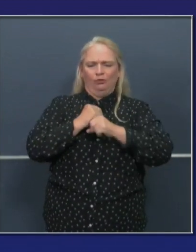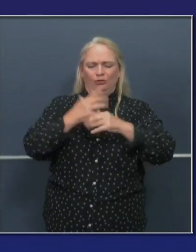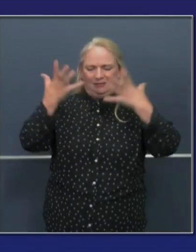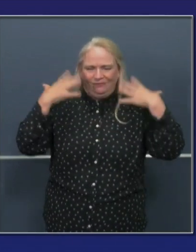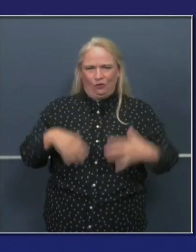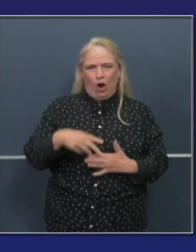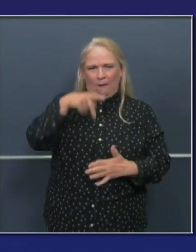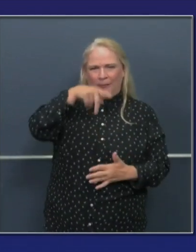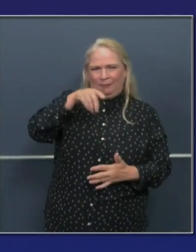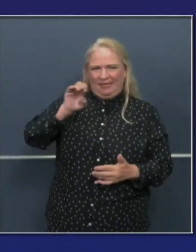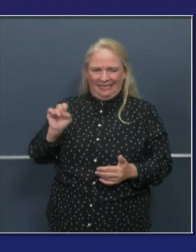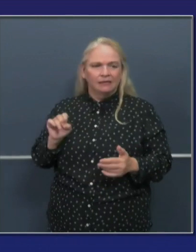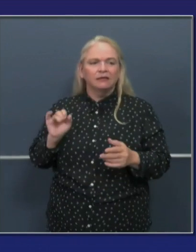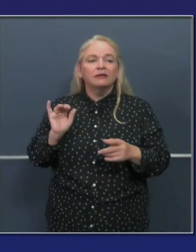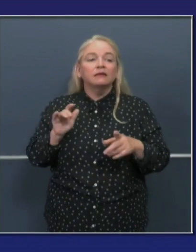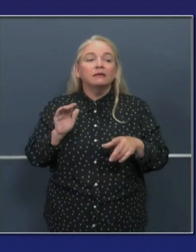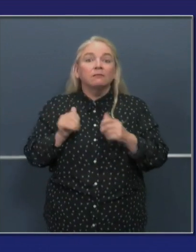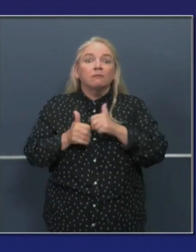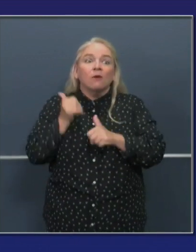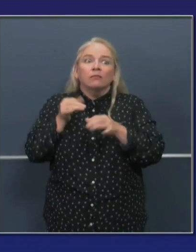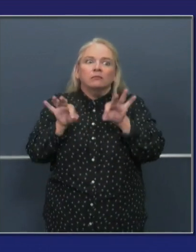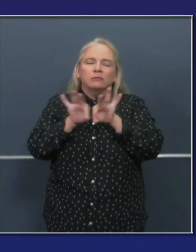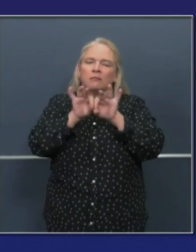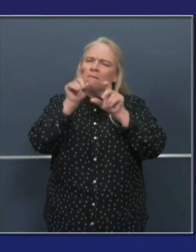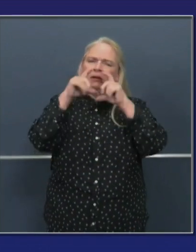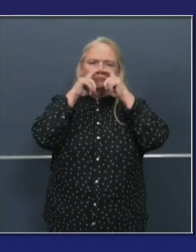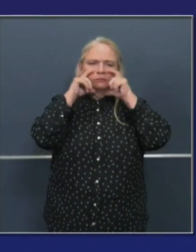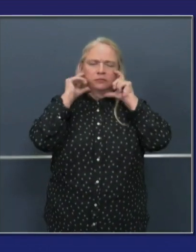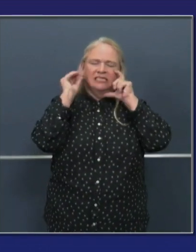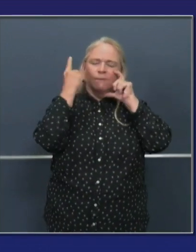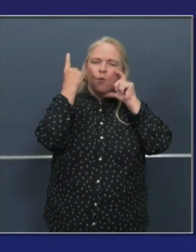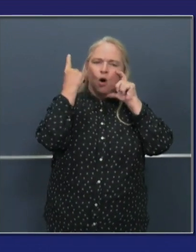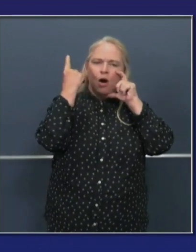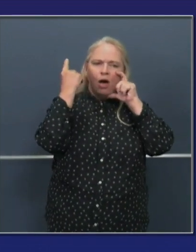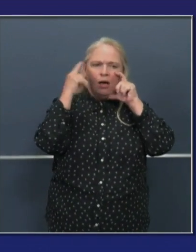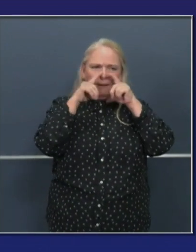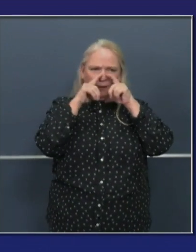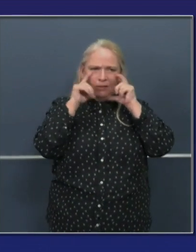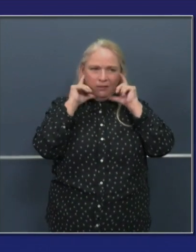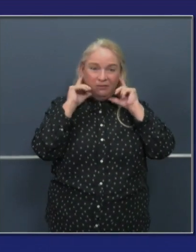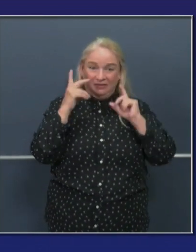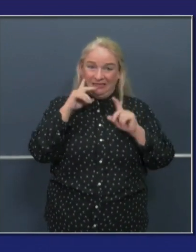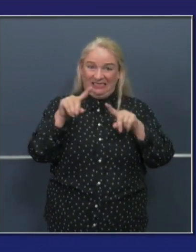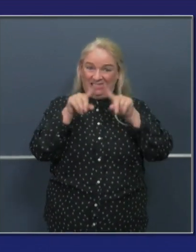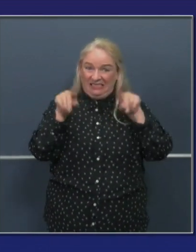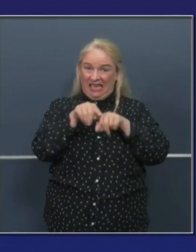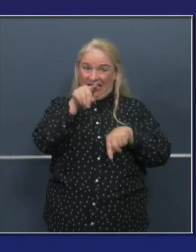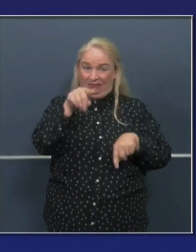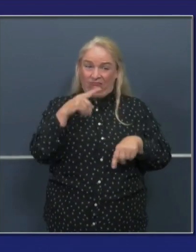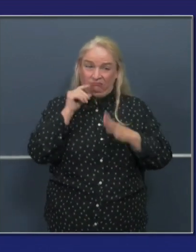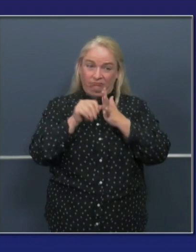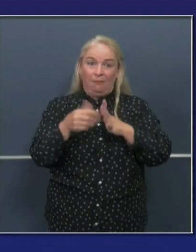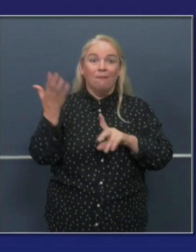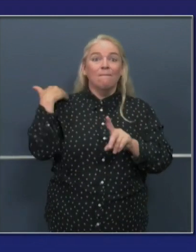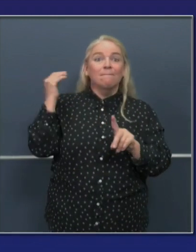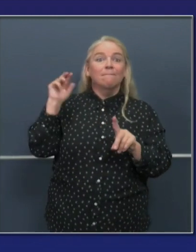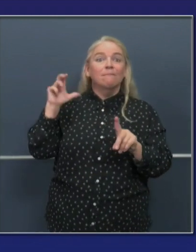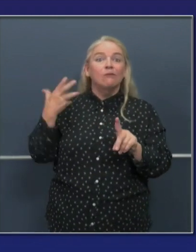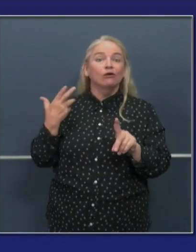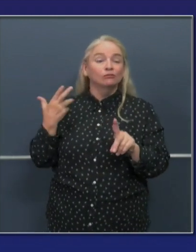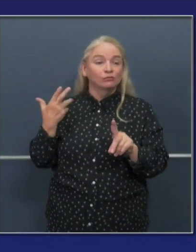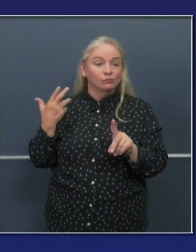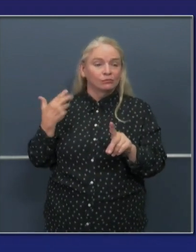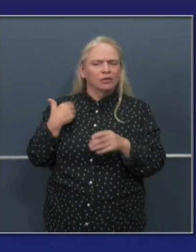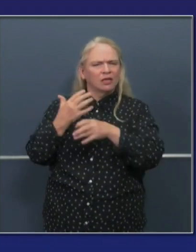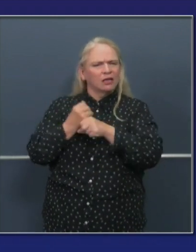those masks that we needed. And just look at this slide. You'll see in March of this year when we began, we had roughly 1 million